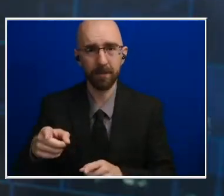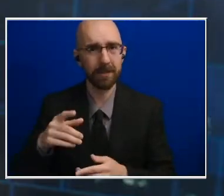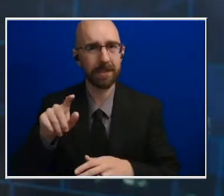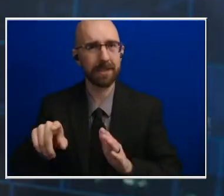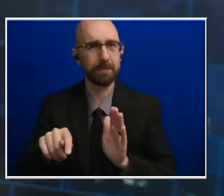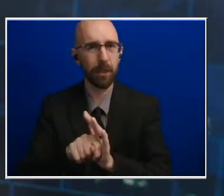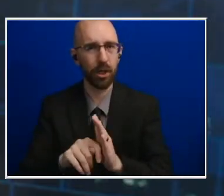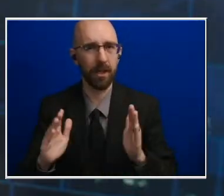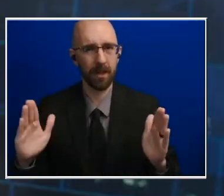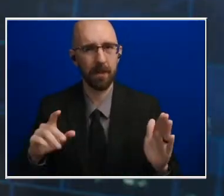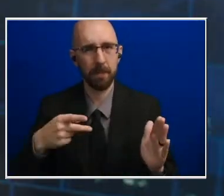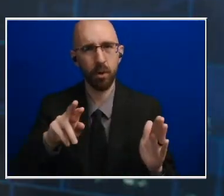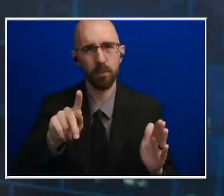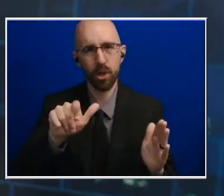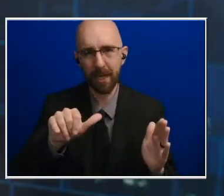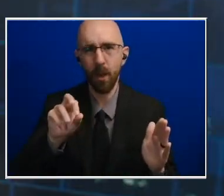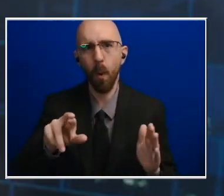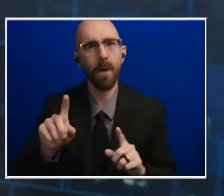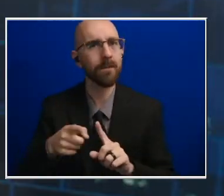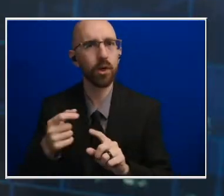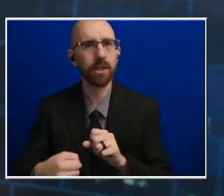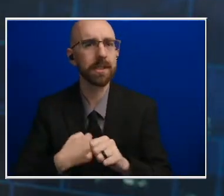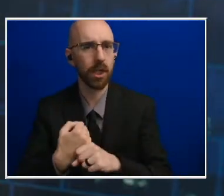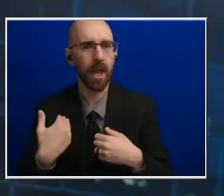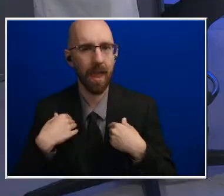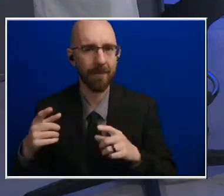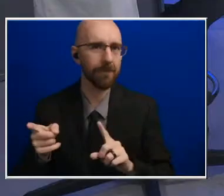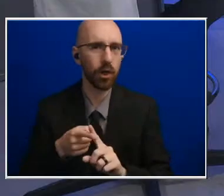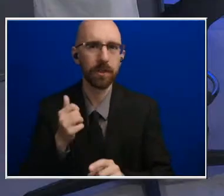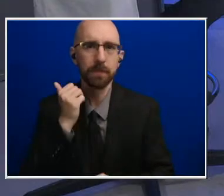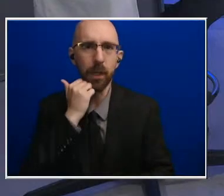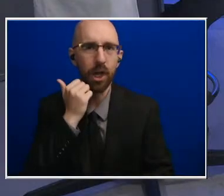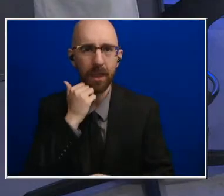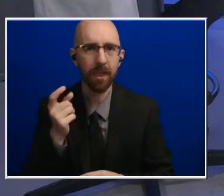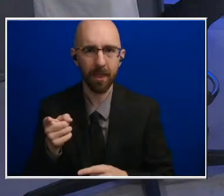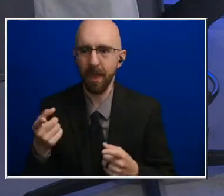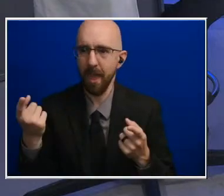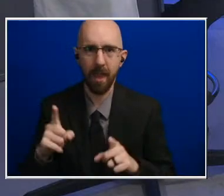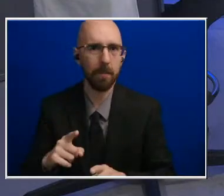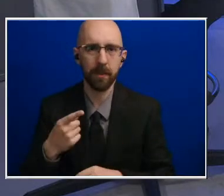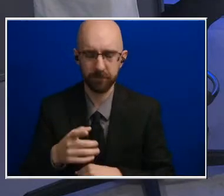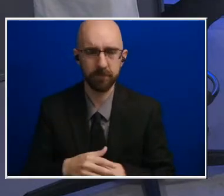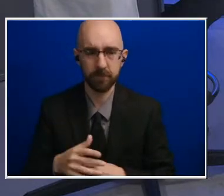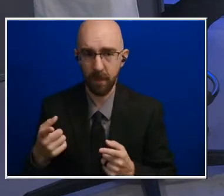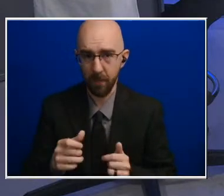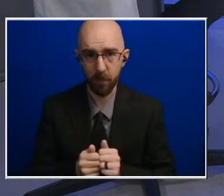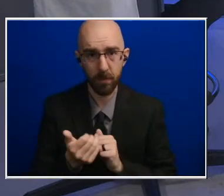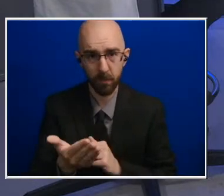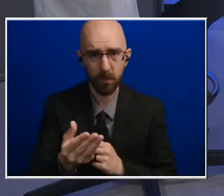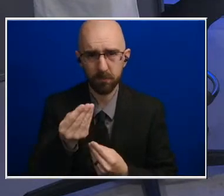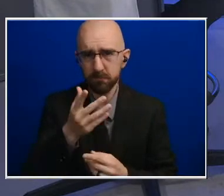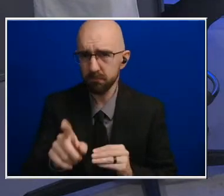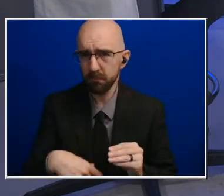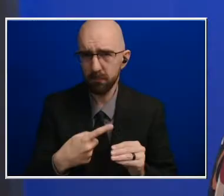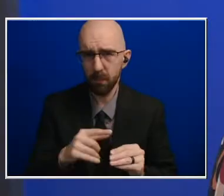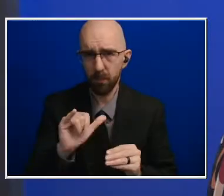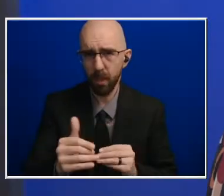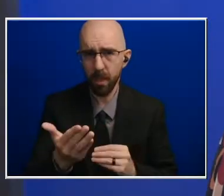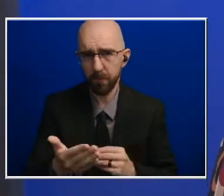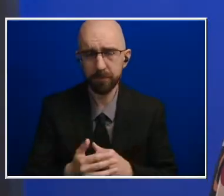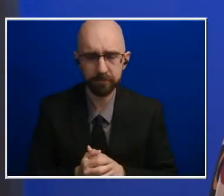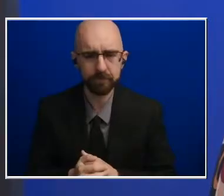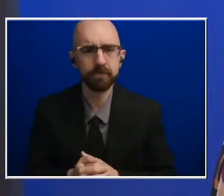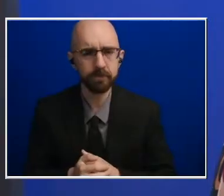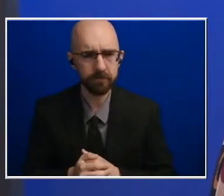or that first year where they have their first period. And that's what happened for you? Yes. Tell us about that. I